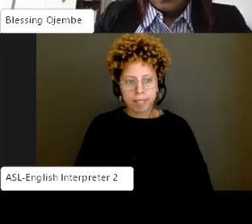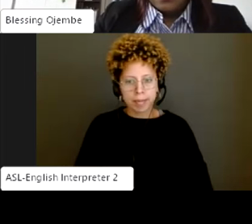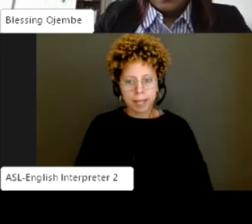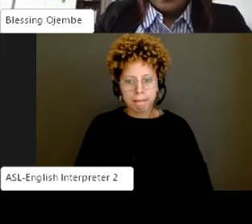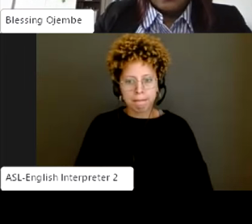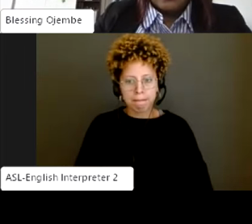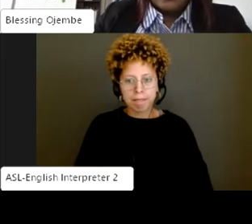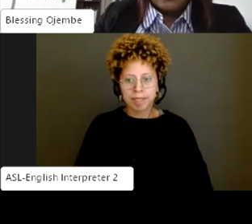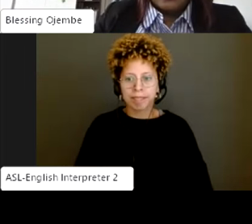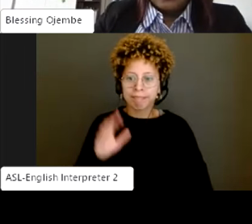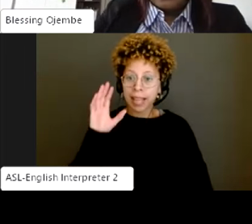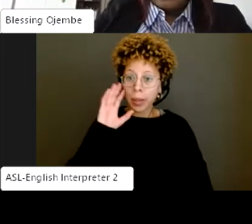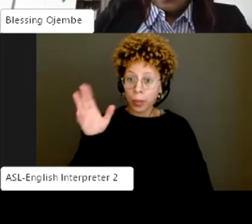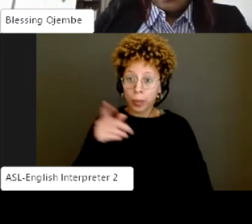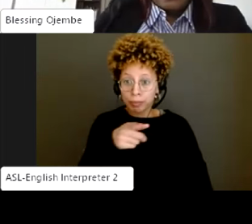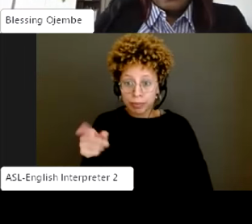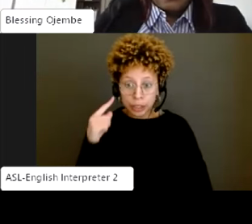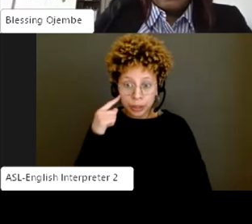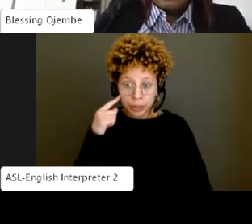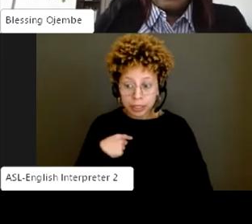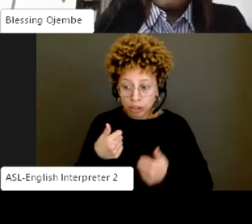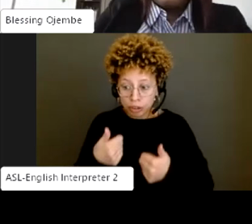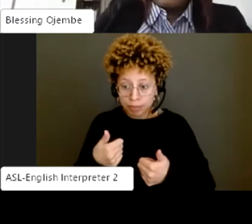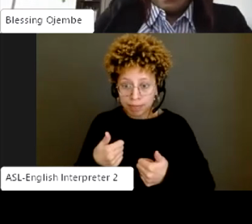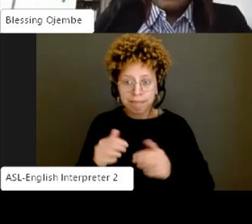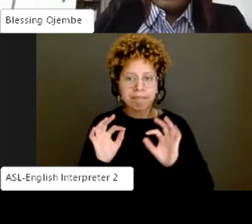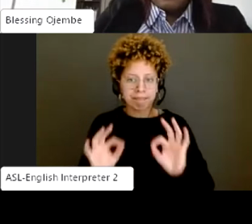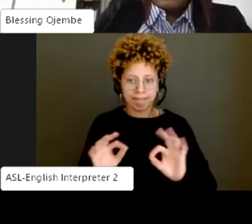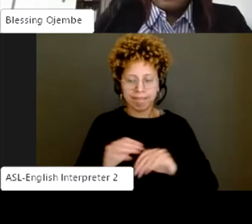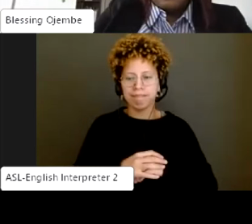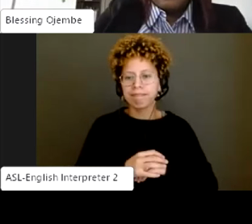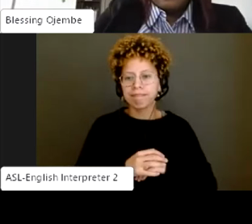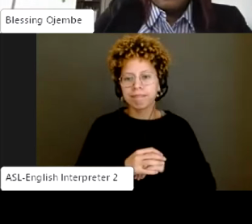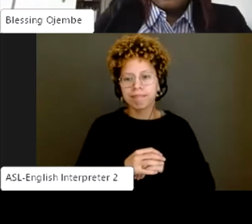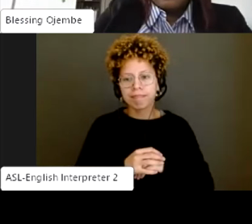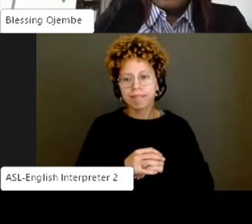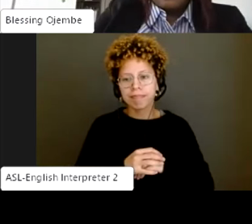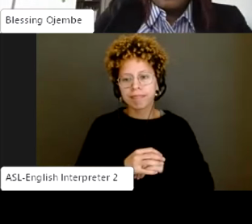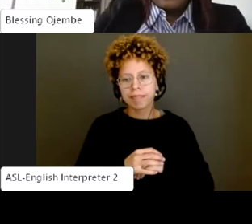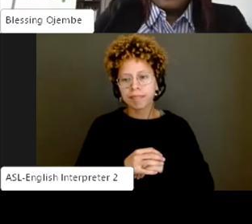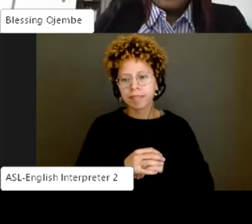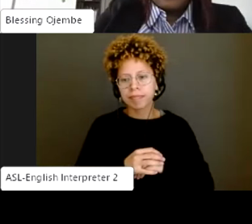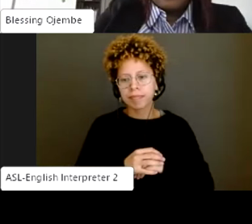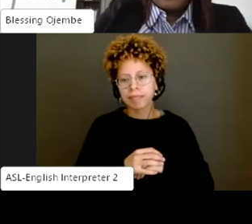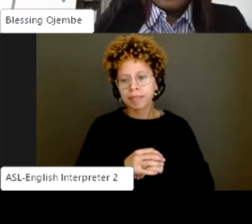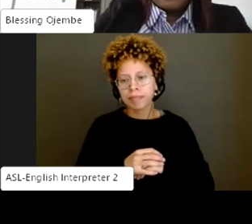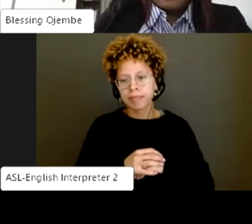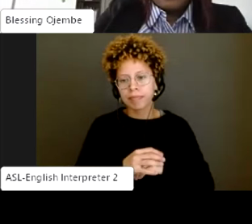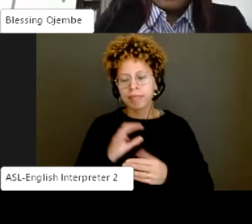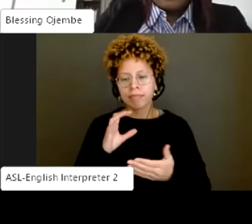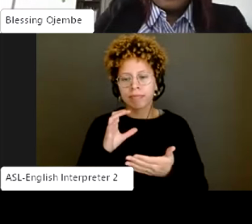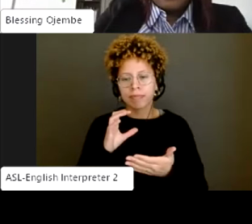Hello, can everybody hear me? Good. So we want to thank the leadership for giving